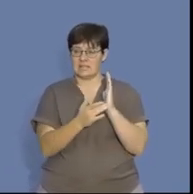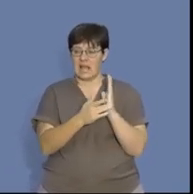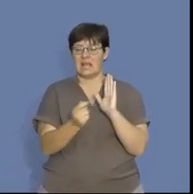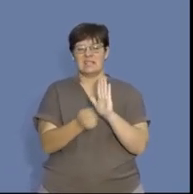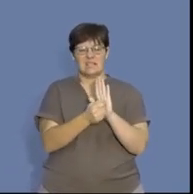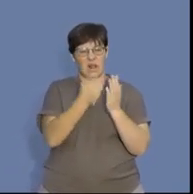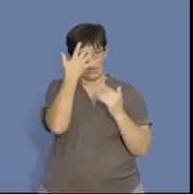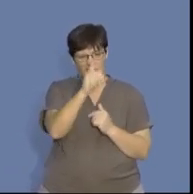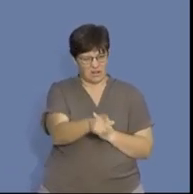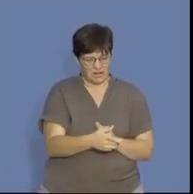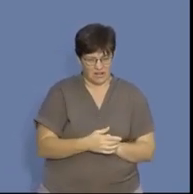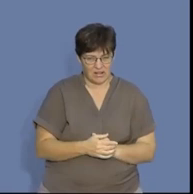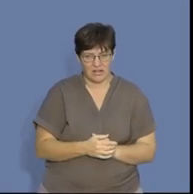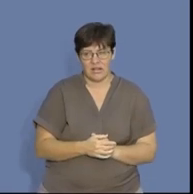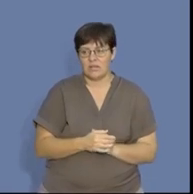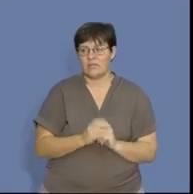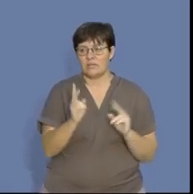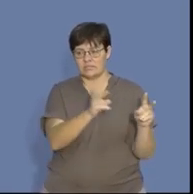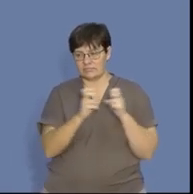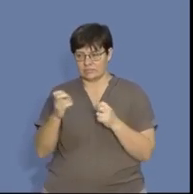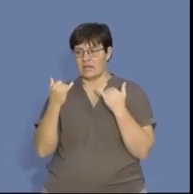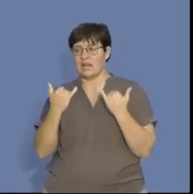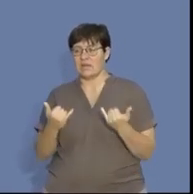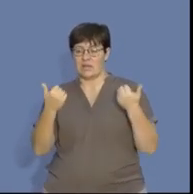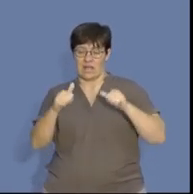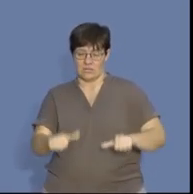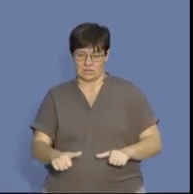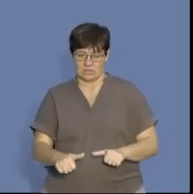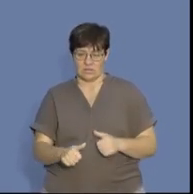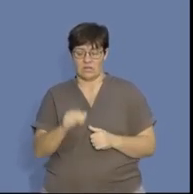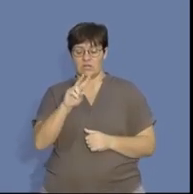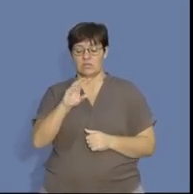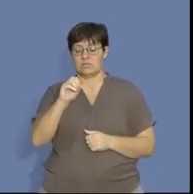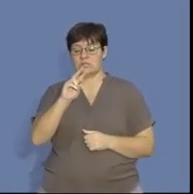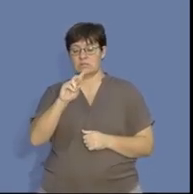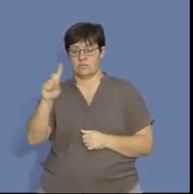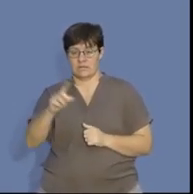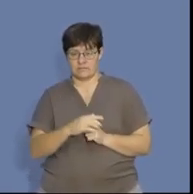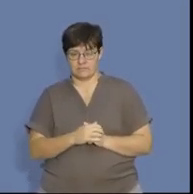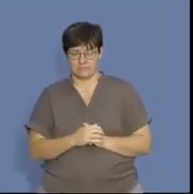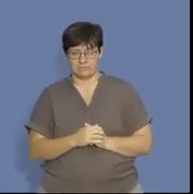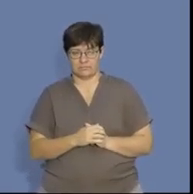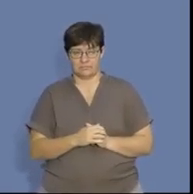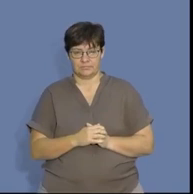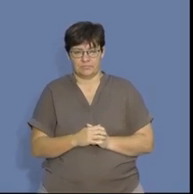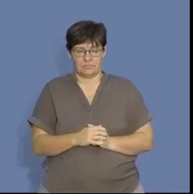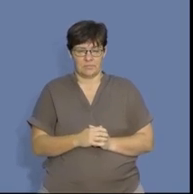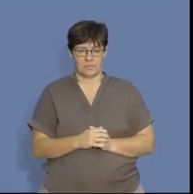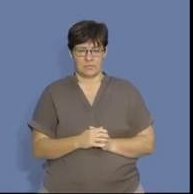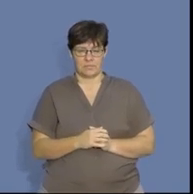they sell, and we are given an extract of the current account for